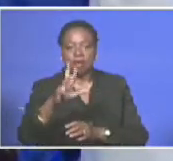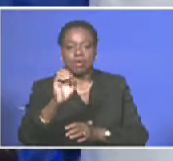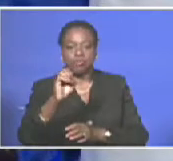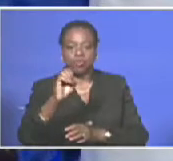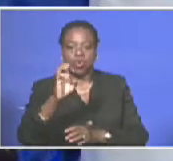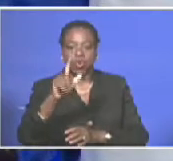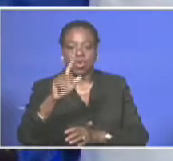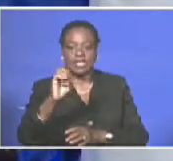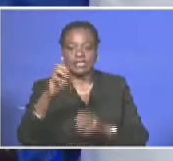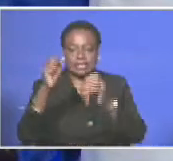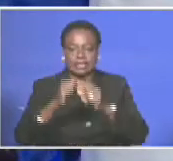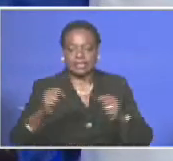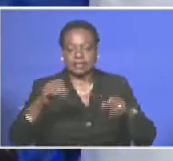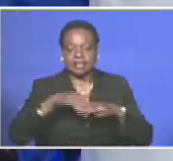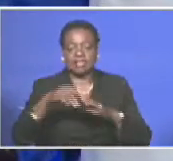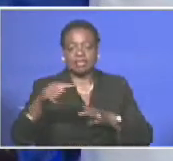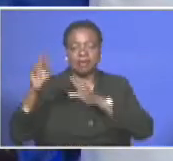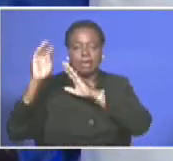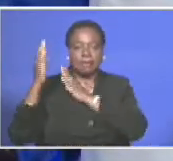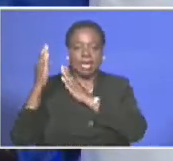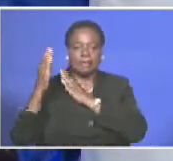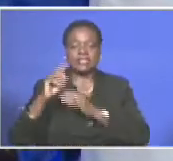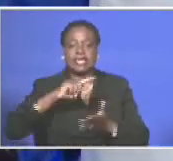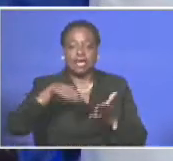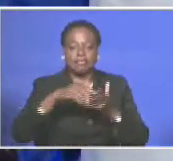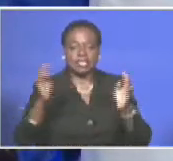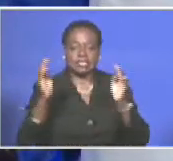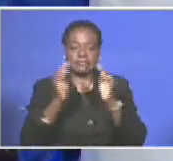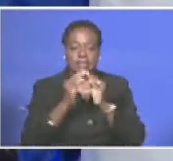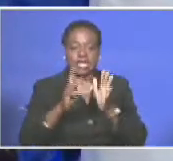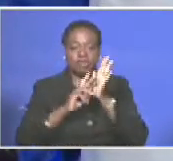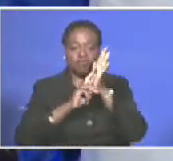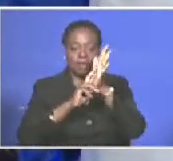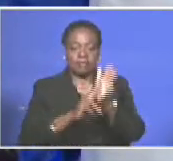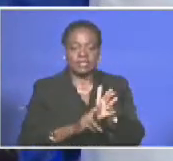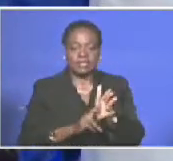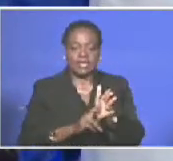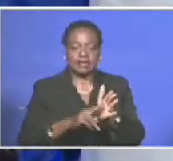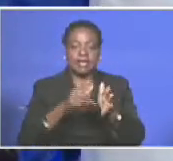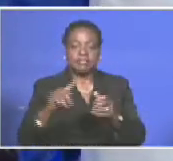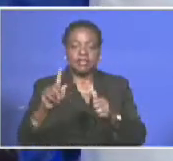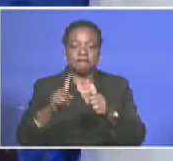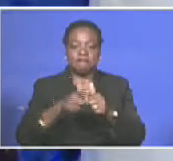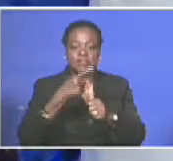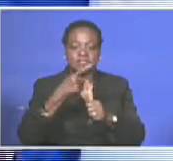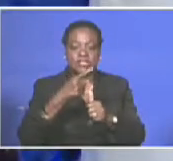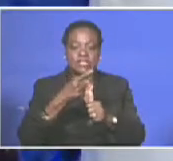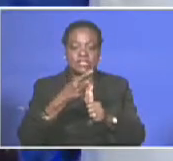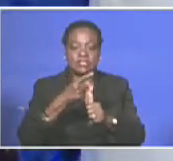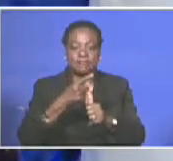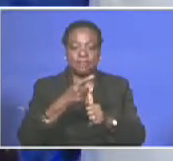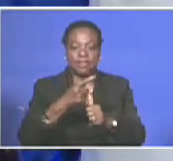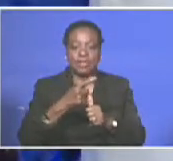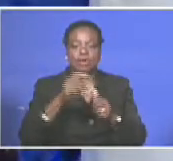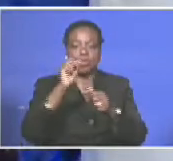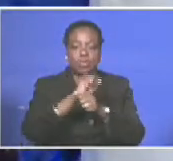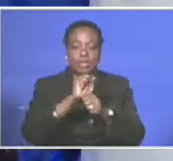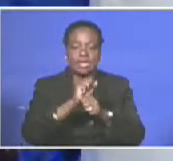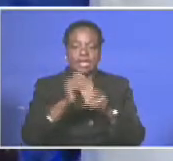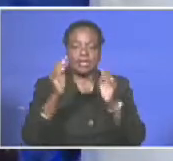Bahamas. This symposium represents the first in a series of working